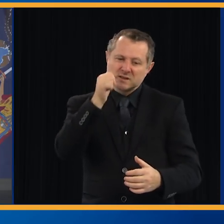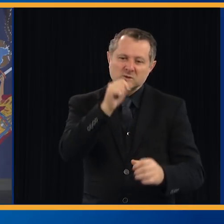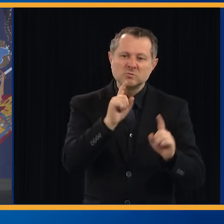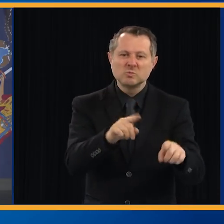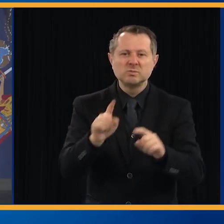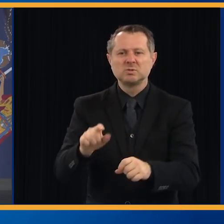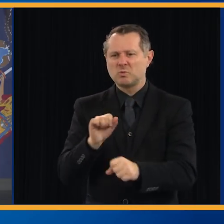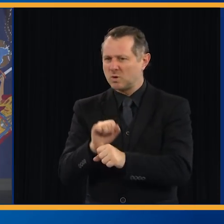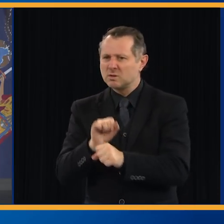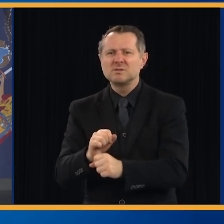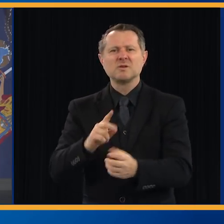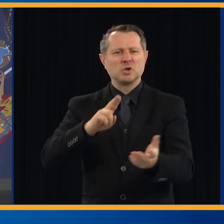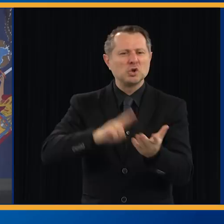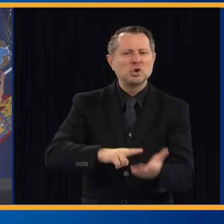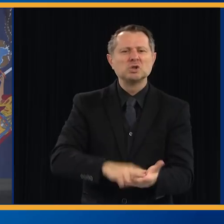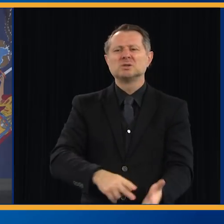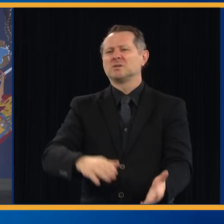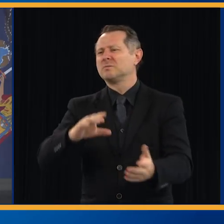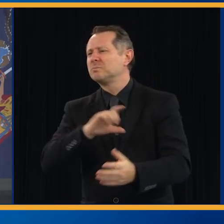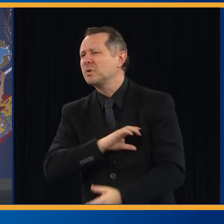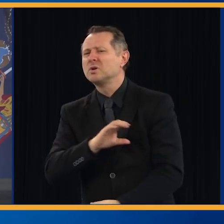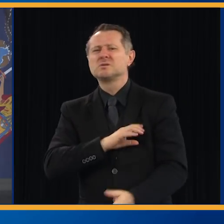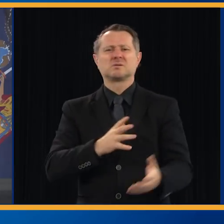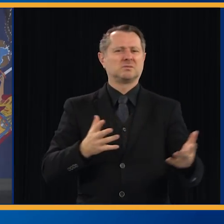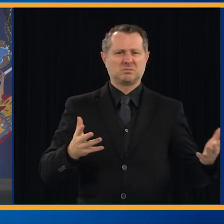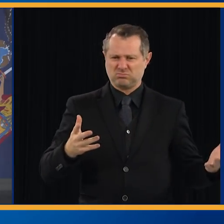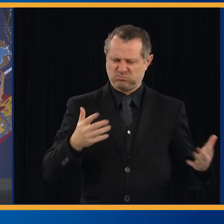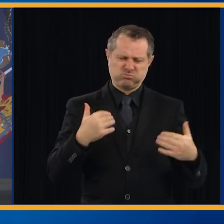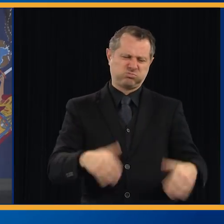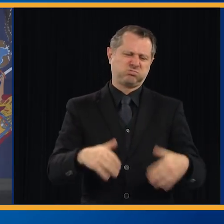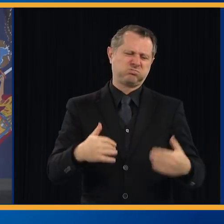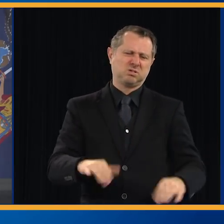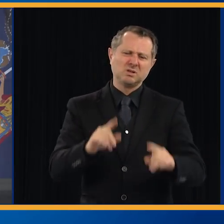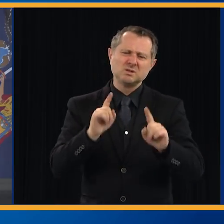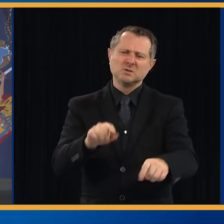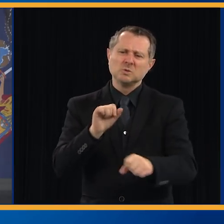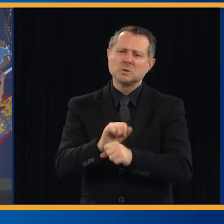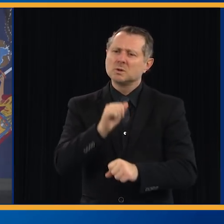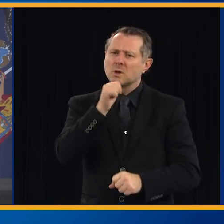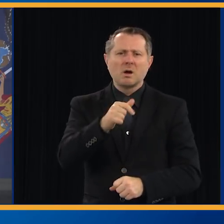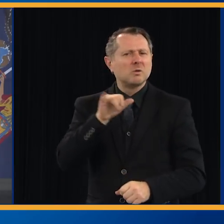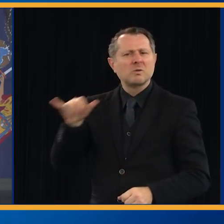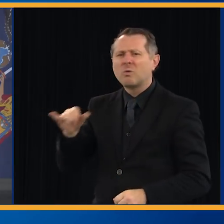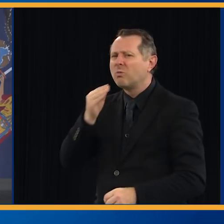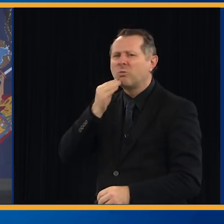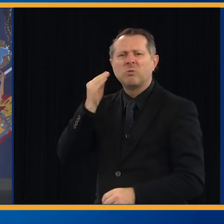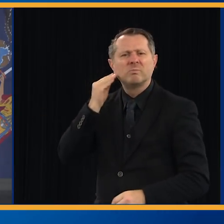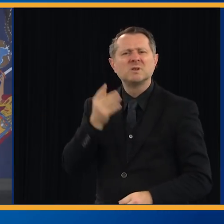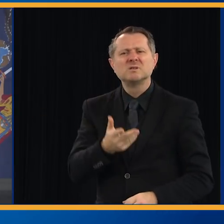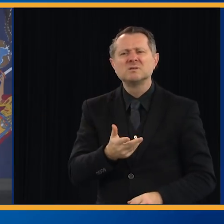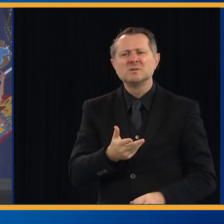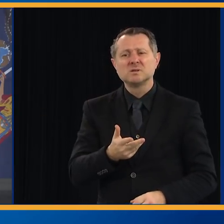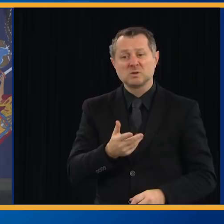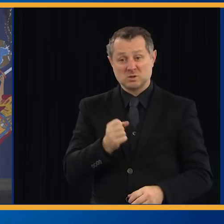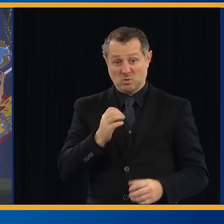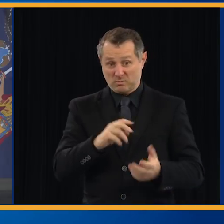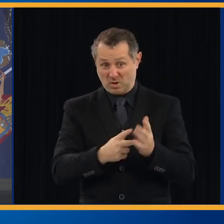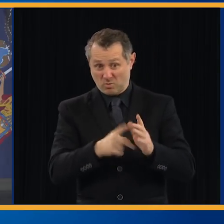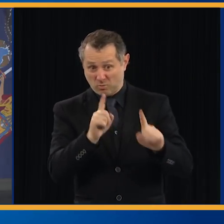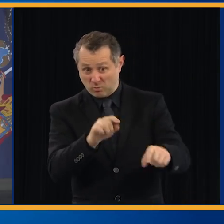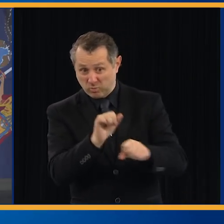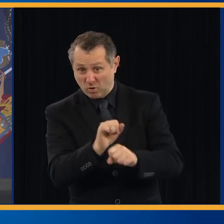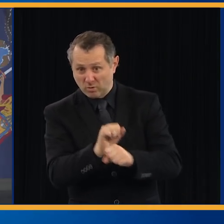the nurses and the police officers. They didn't get to stay home. And they got sicker and